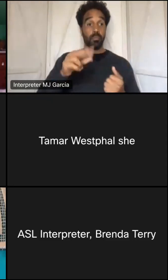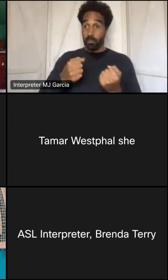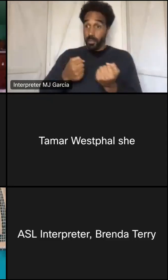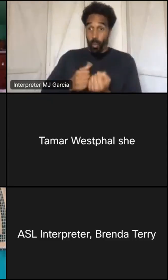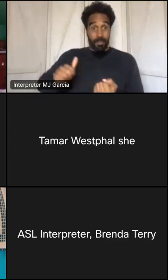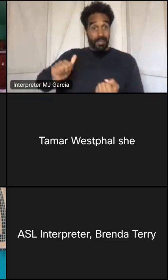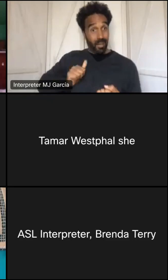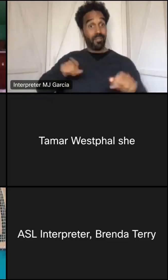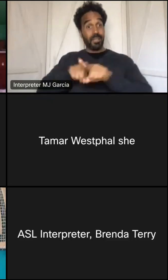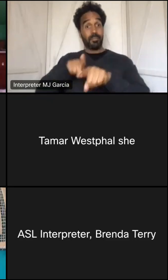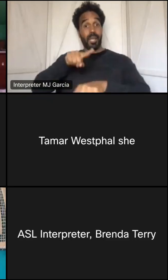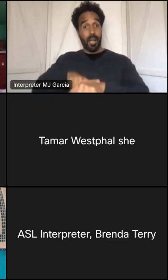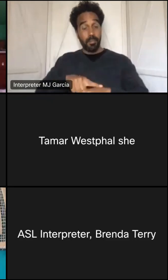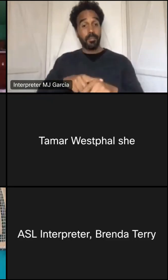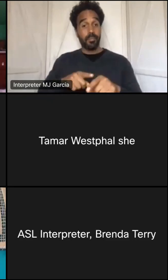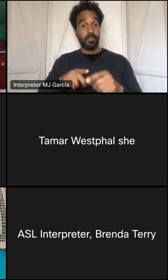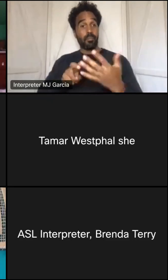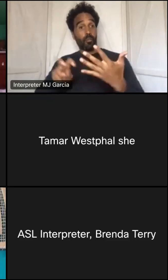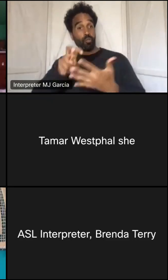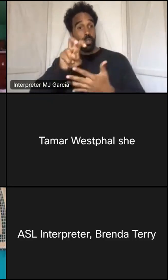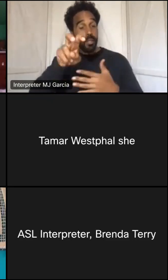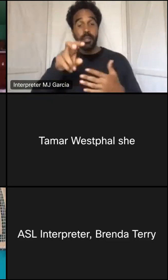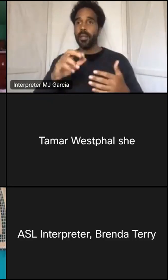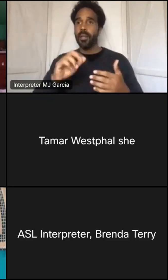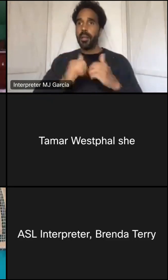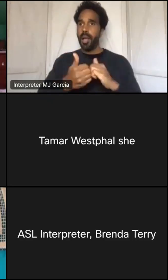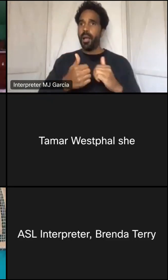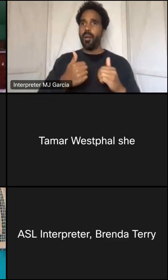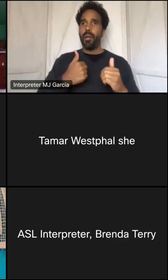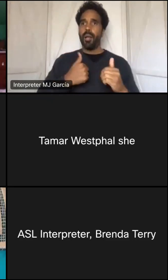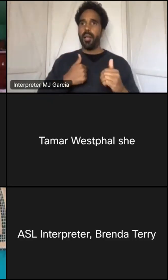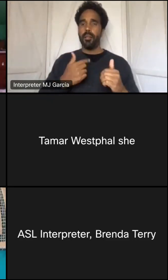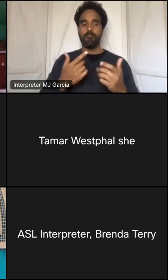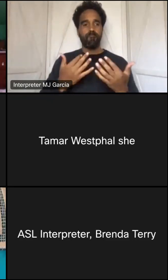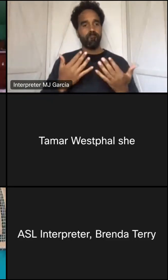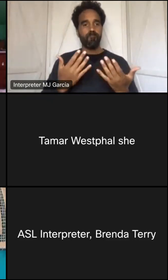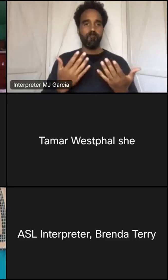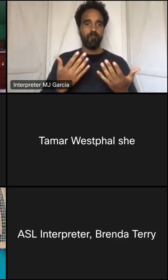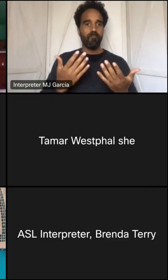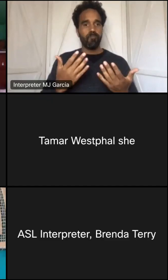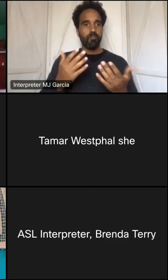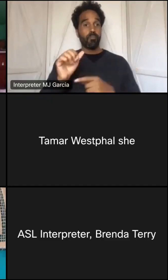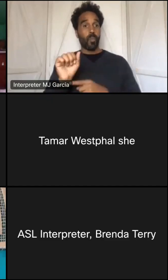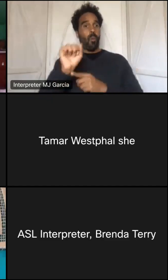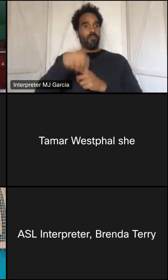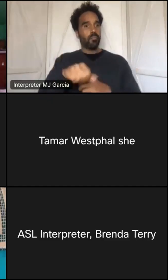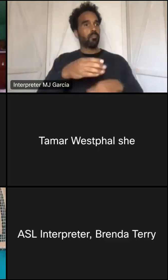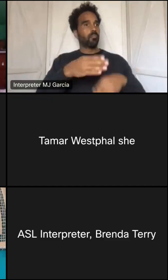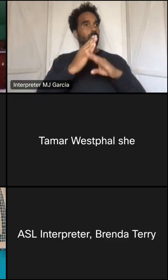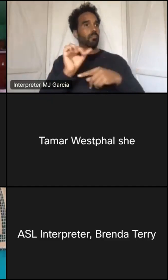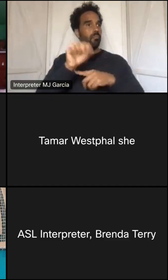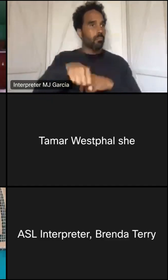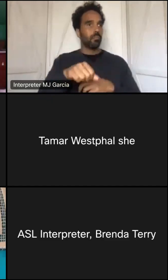journey as a survivor. Is about learning how to just overcome all the obstacles that I was